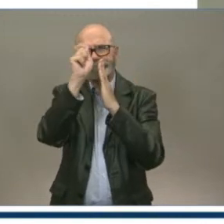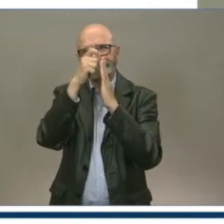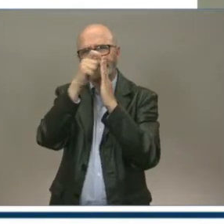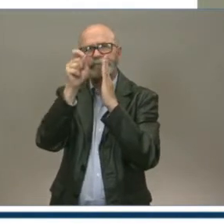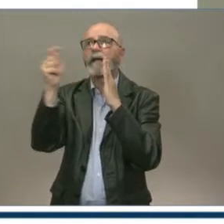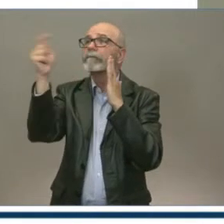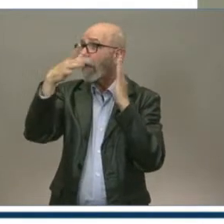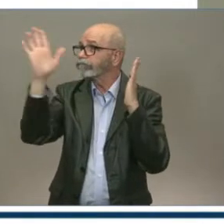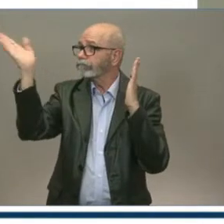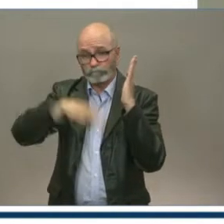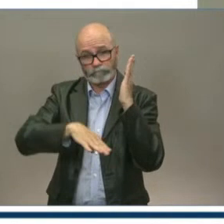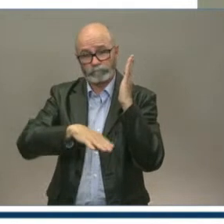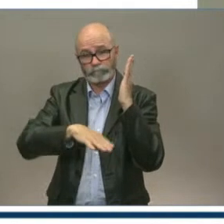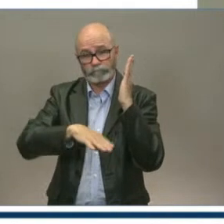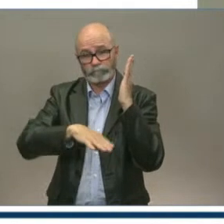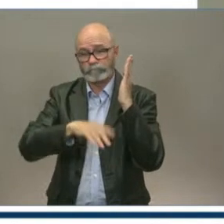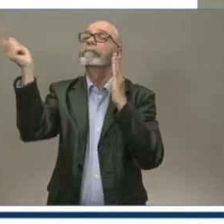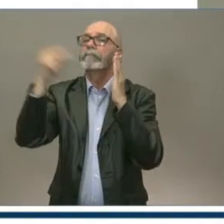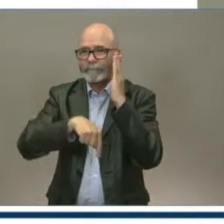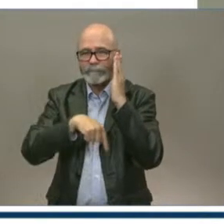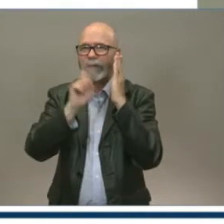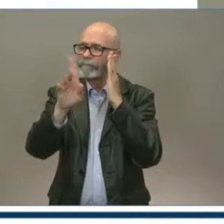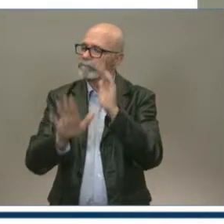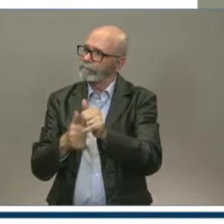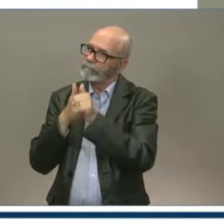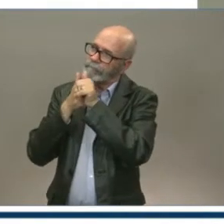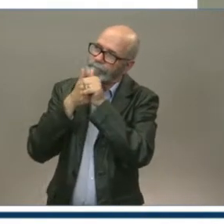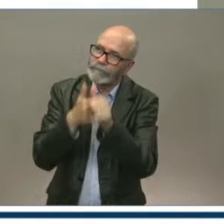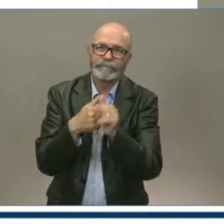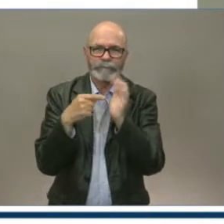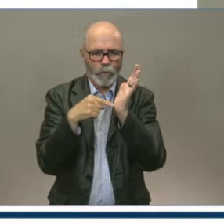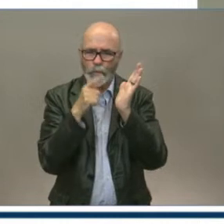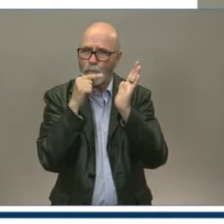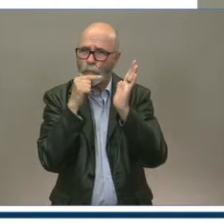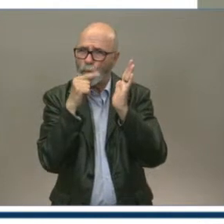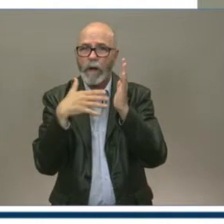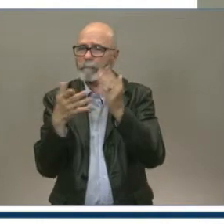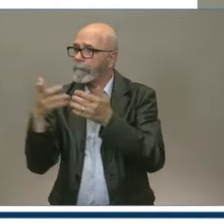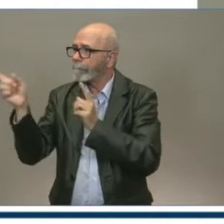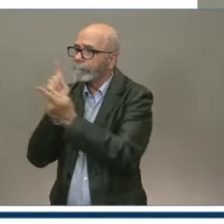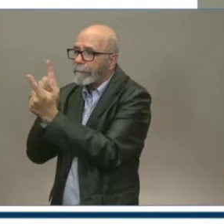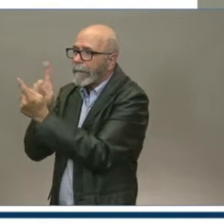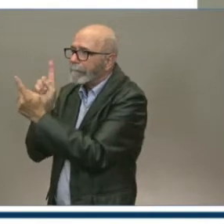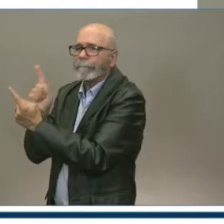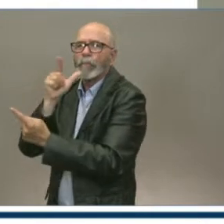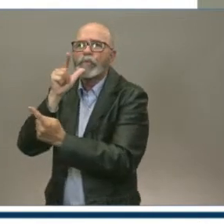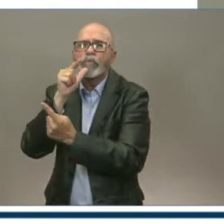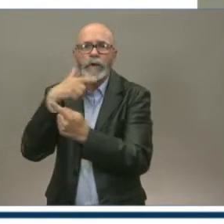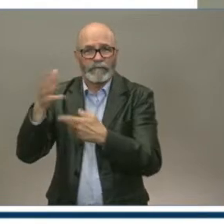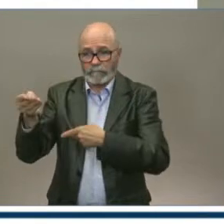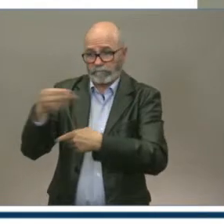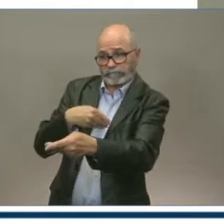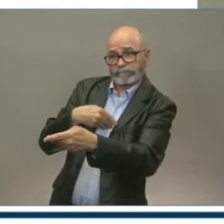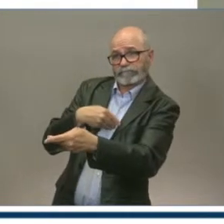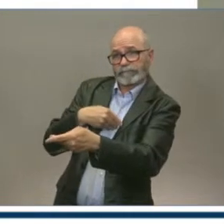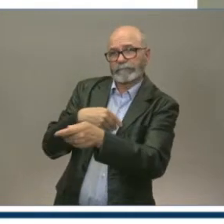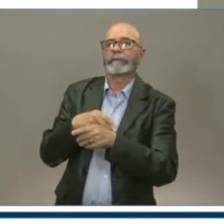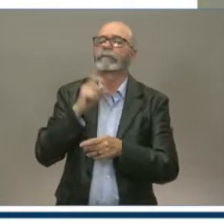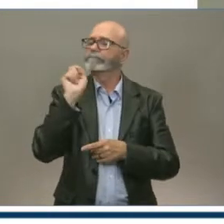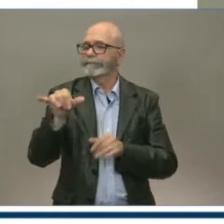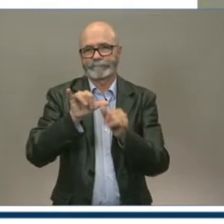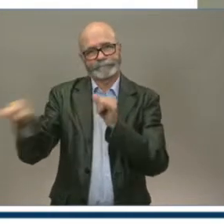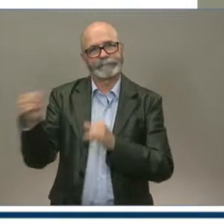follow a specific protocol that limits close contact with others in their first 14 days here in the province. That protocol has